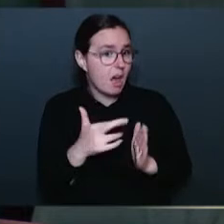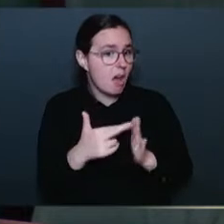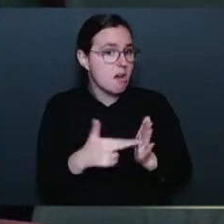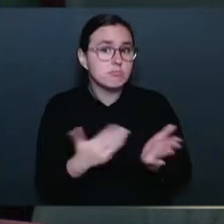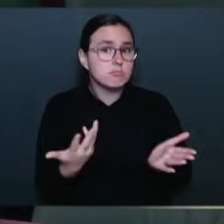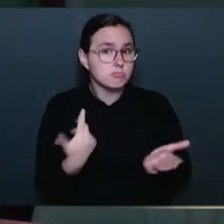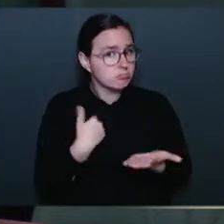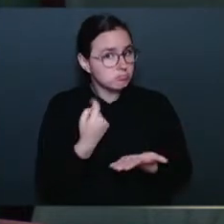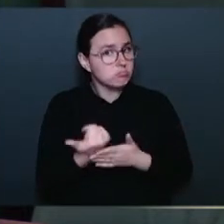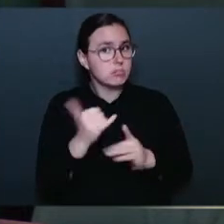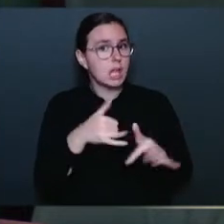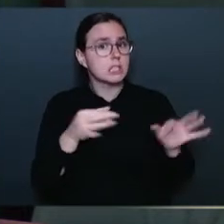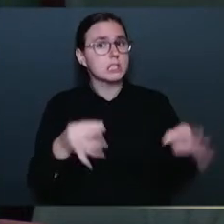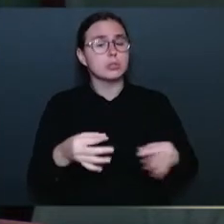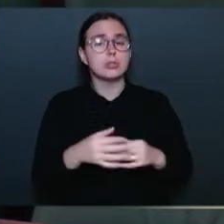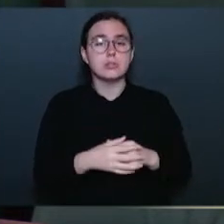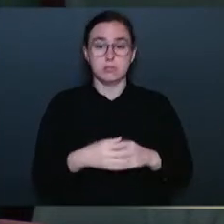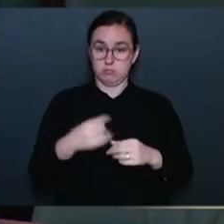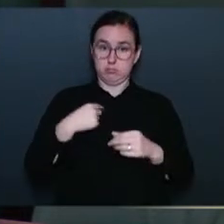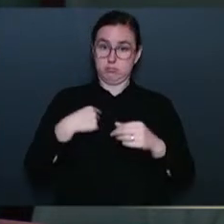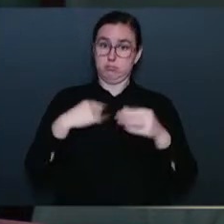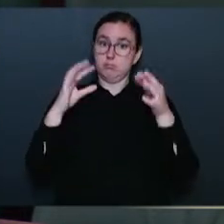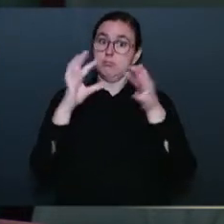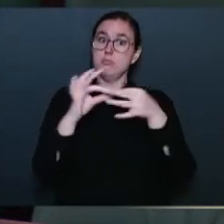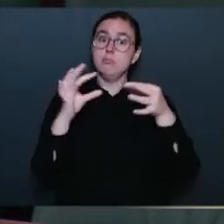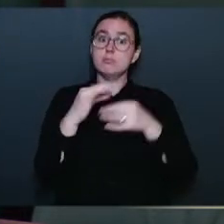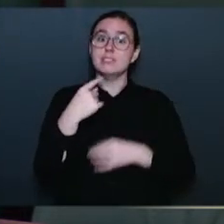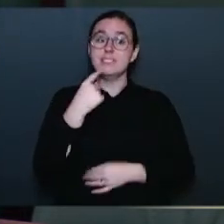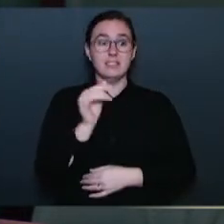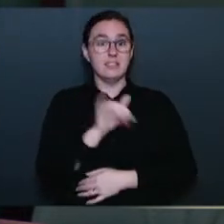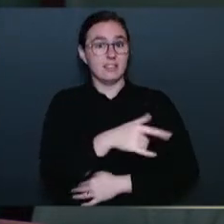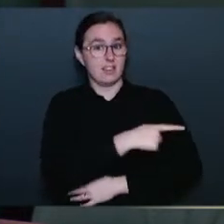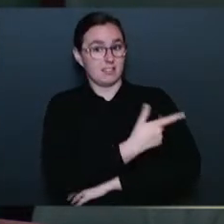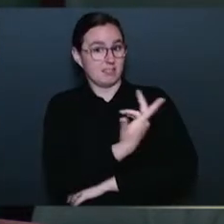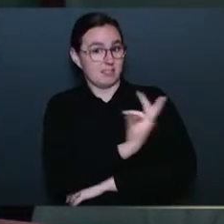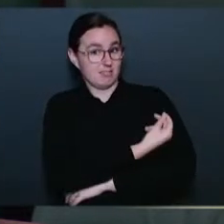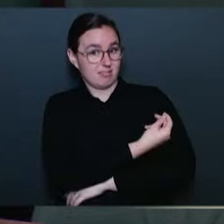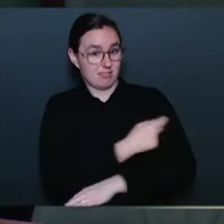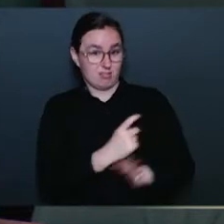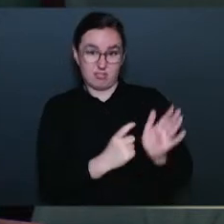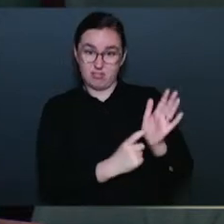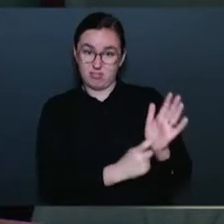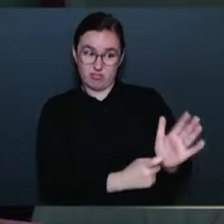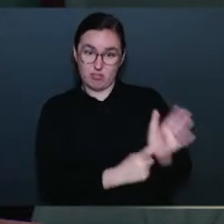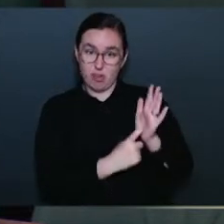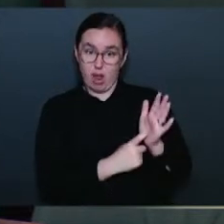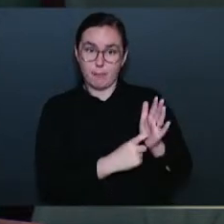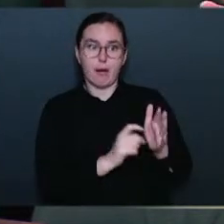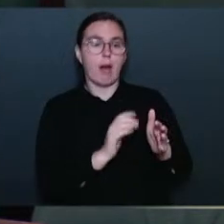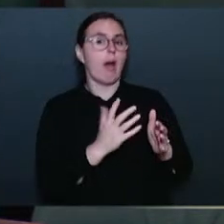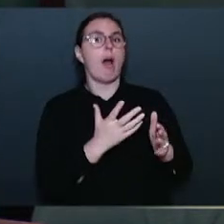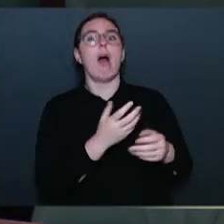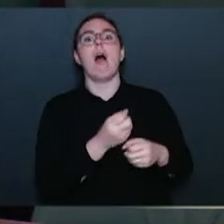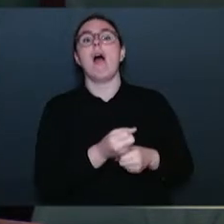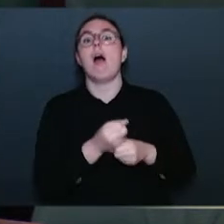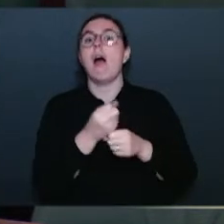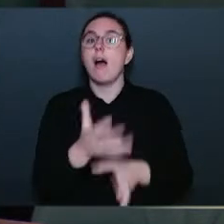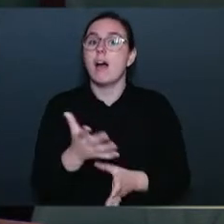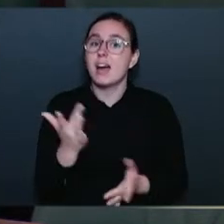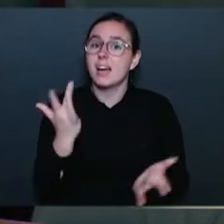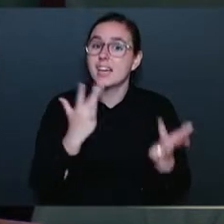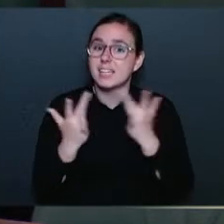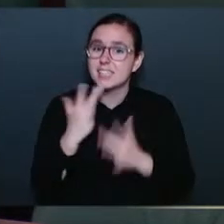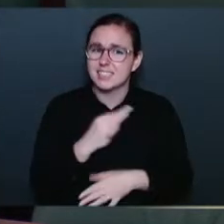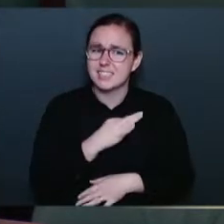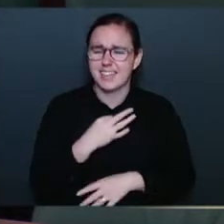unnecessary shortages that's what I was referring to I'm pleased to see that everybody has been invited back into the system that allows for us to